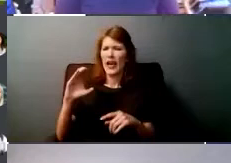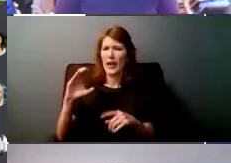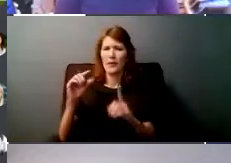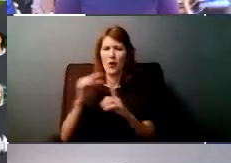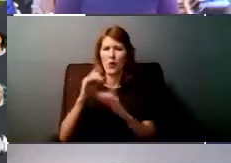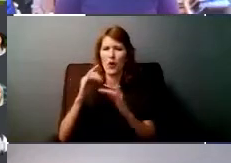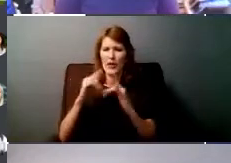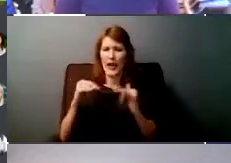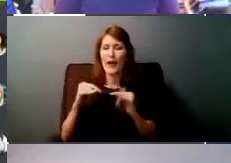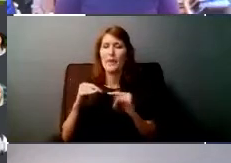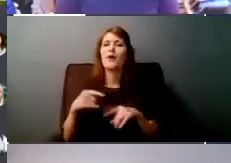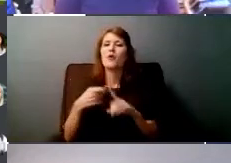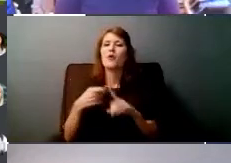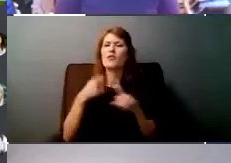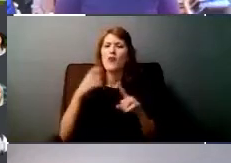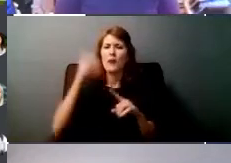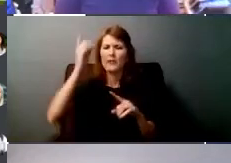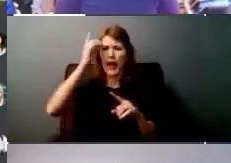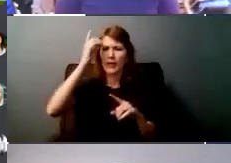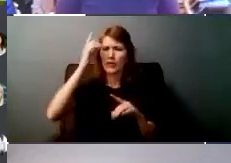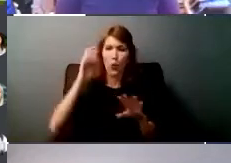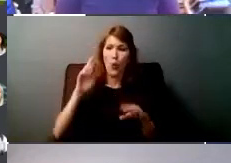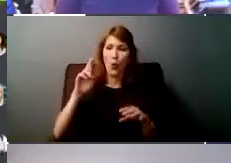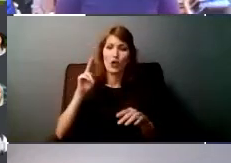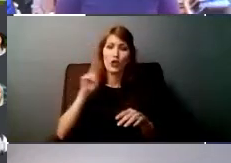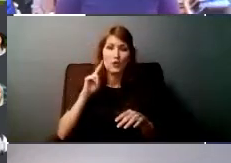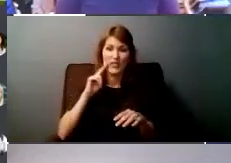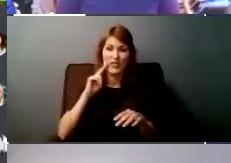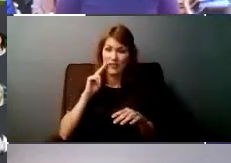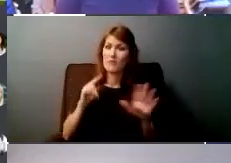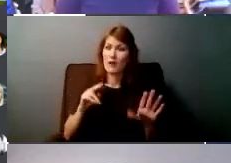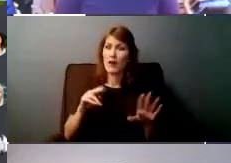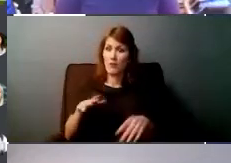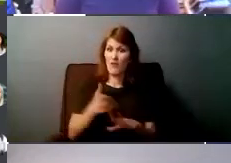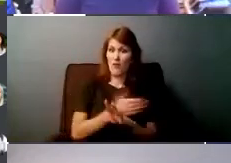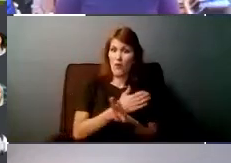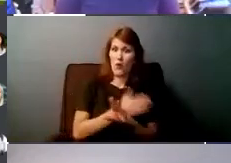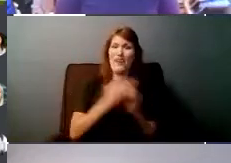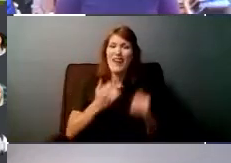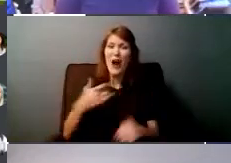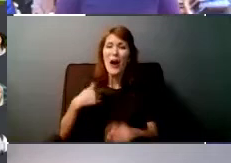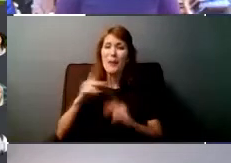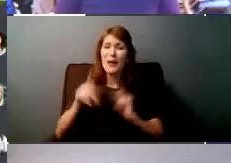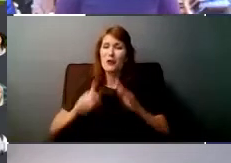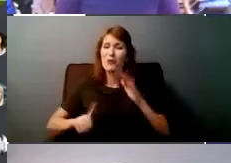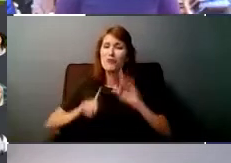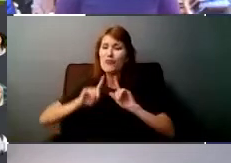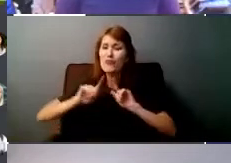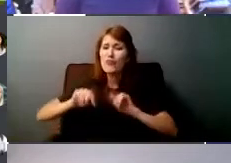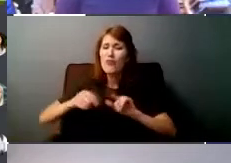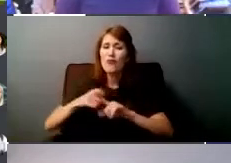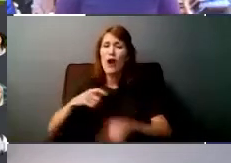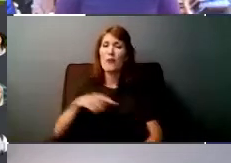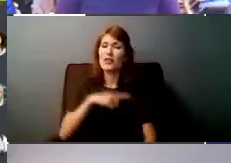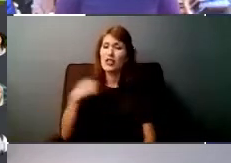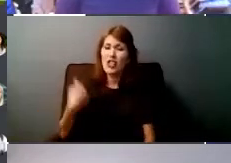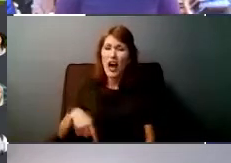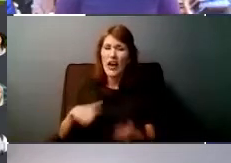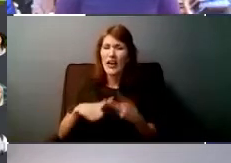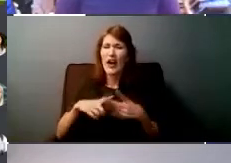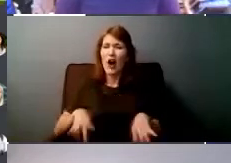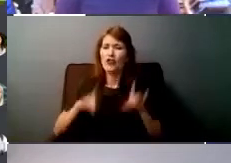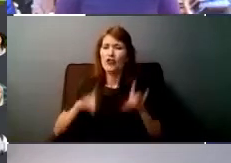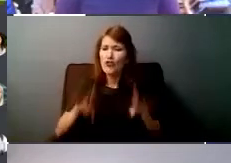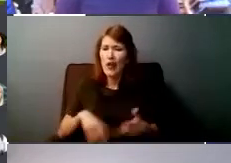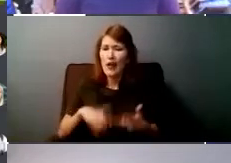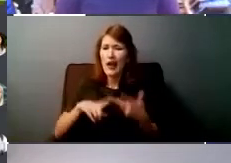Houston. This year, there were attendees from China. There were attendees from Australia. There were attendees from Africa and all